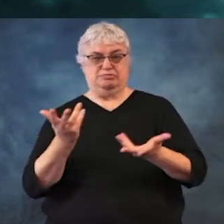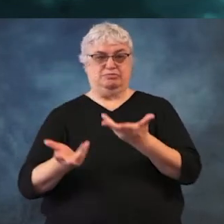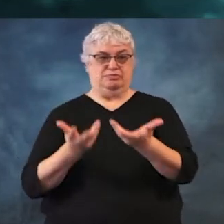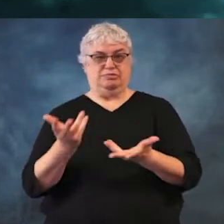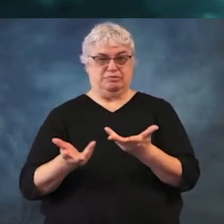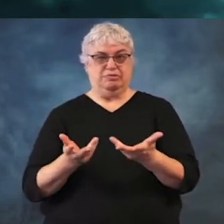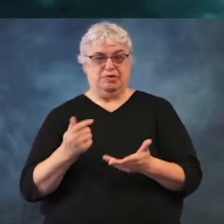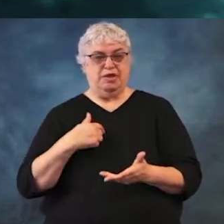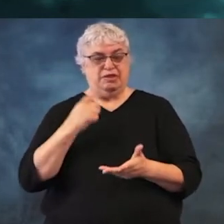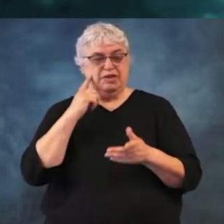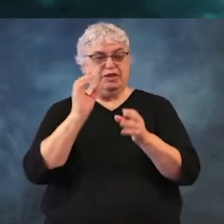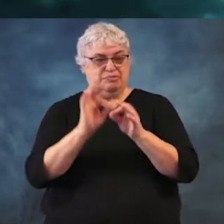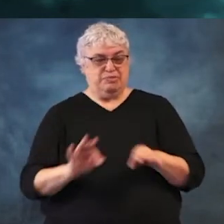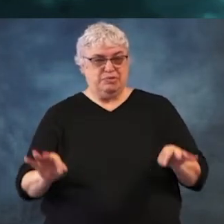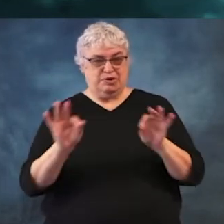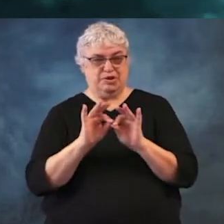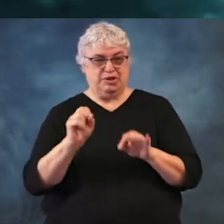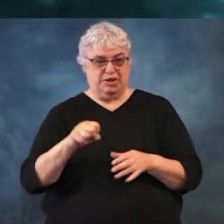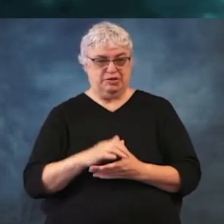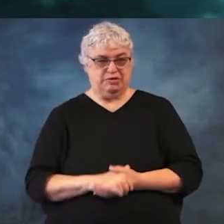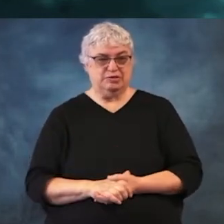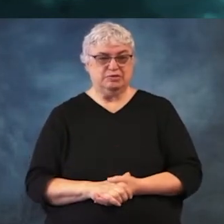think that's very important as well.